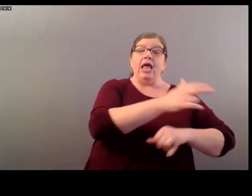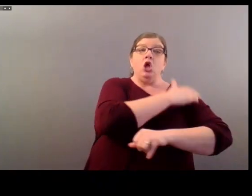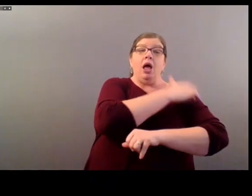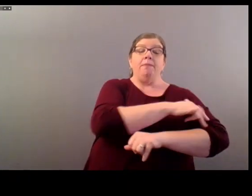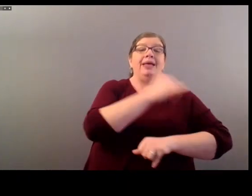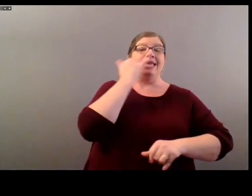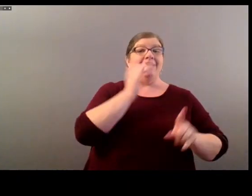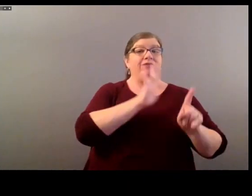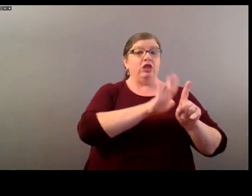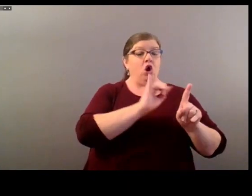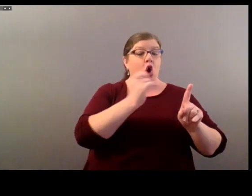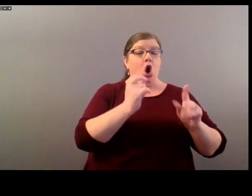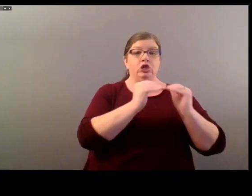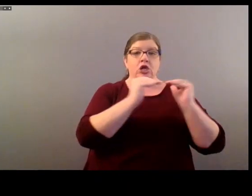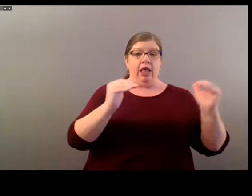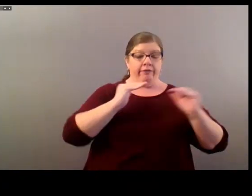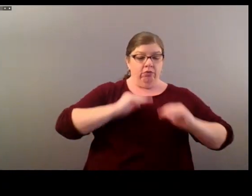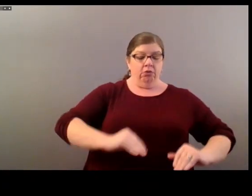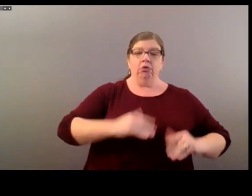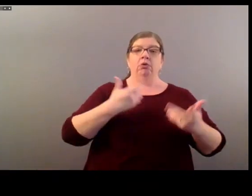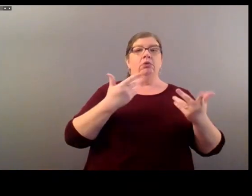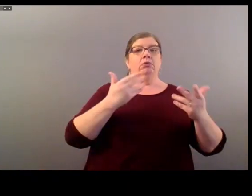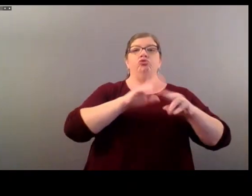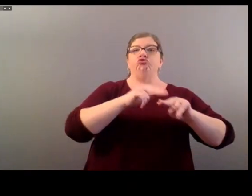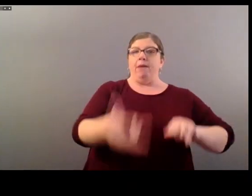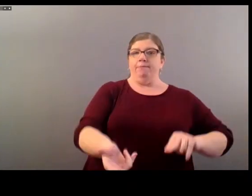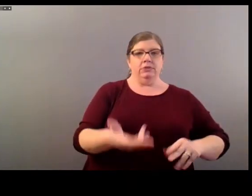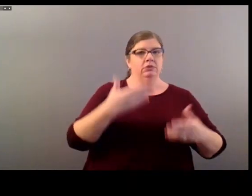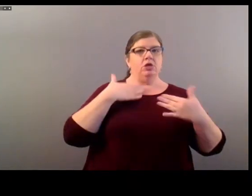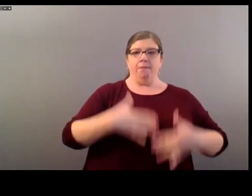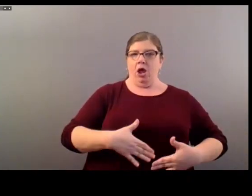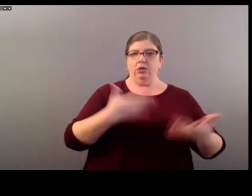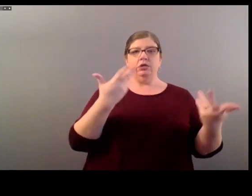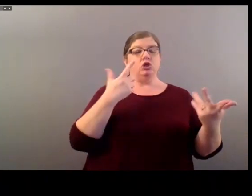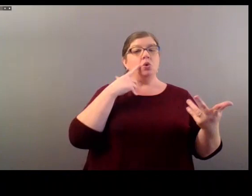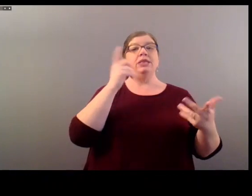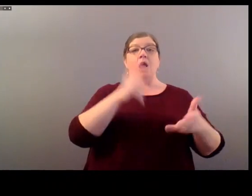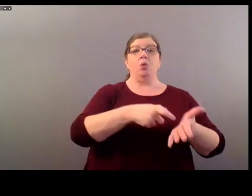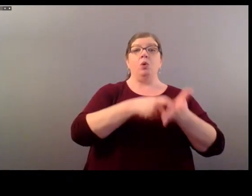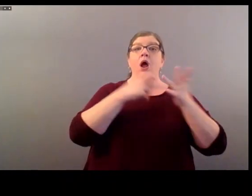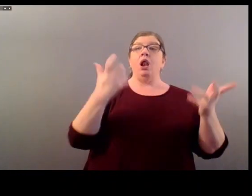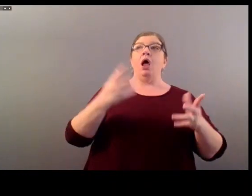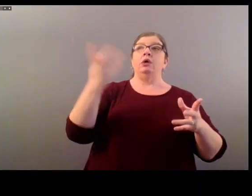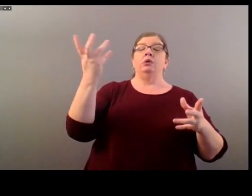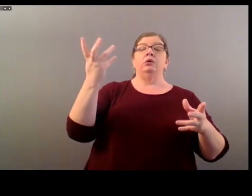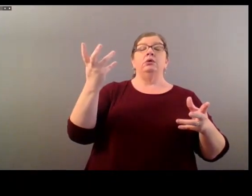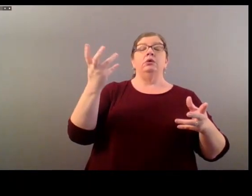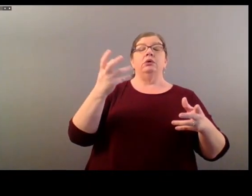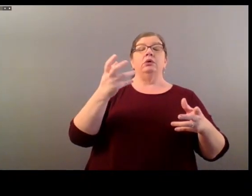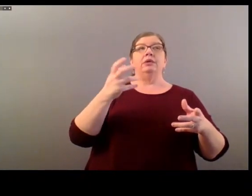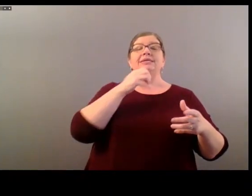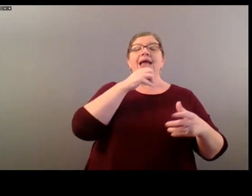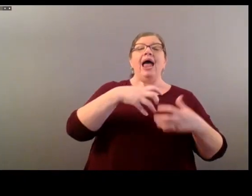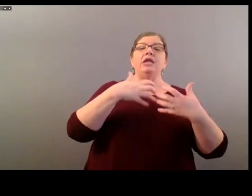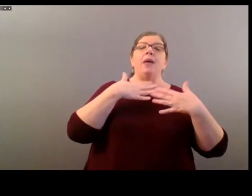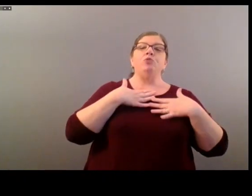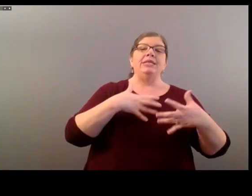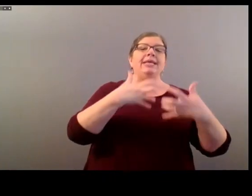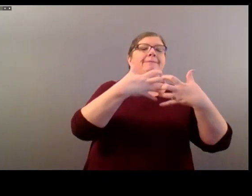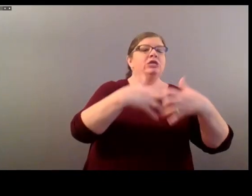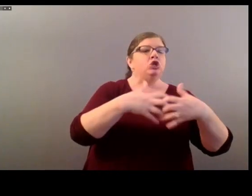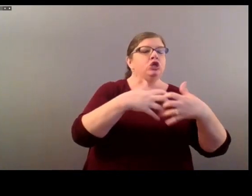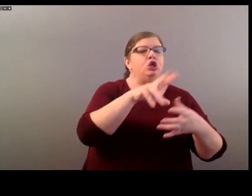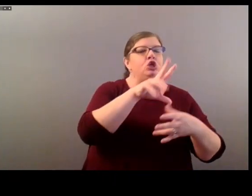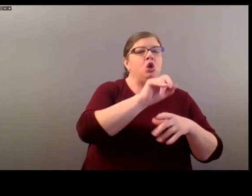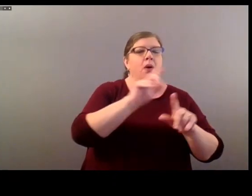oxygen levels drop. So they require pretty high flow oxygen, not with a ventilation machine necessarily,